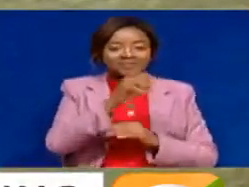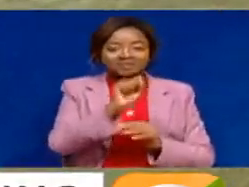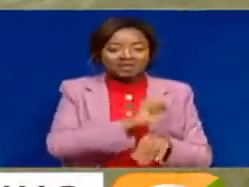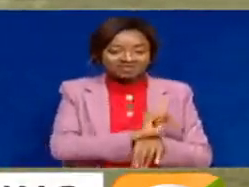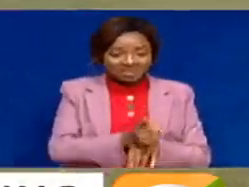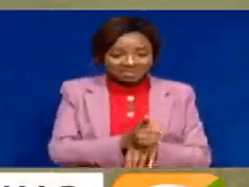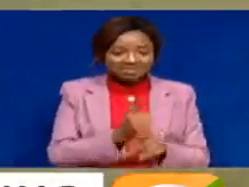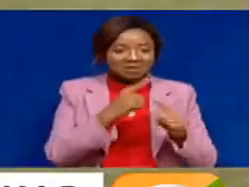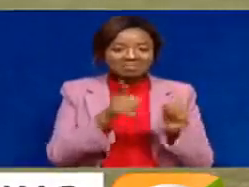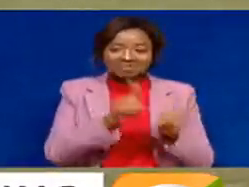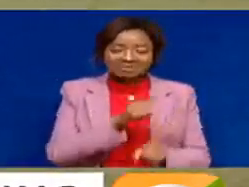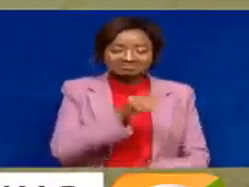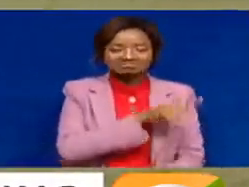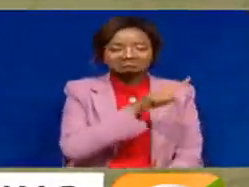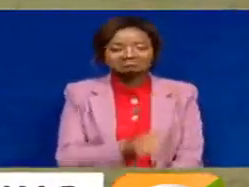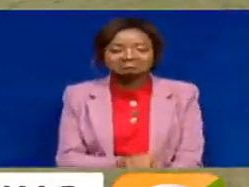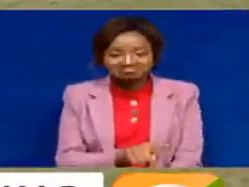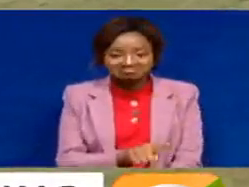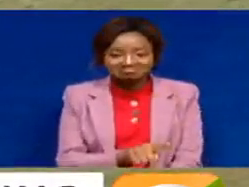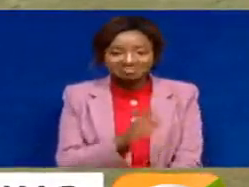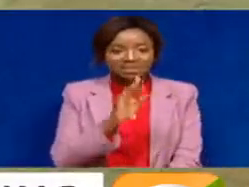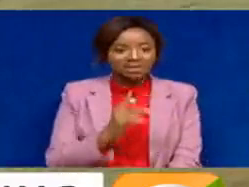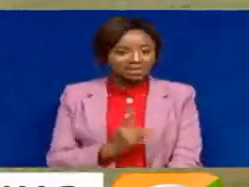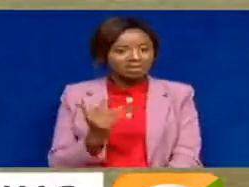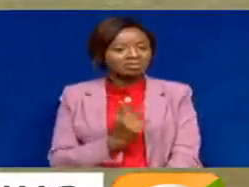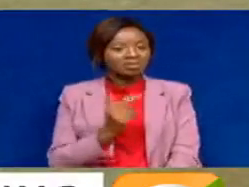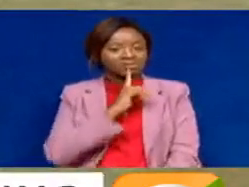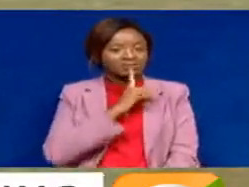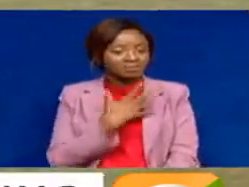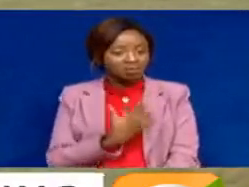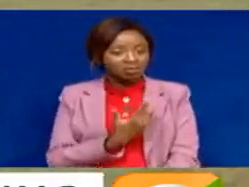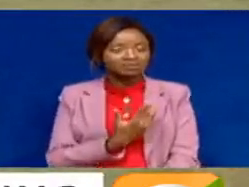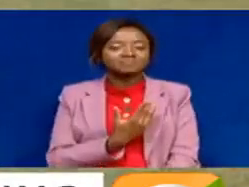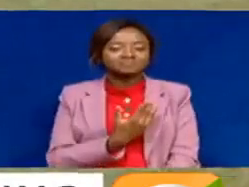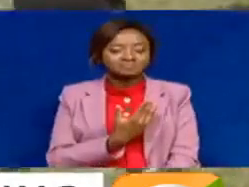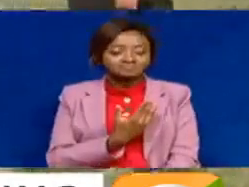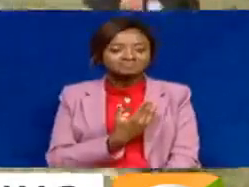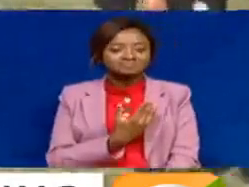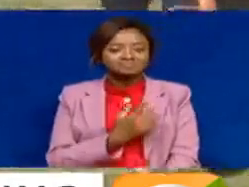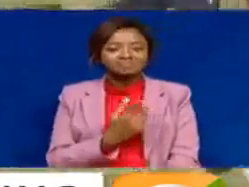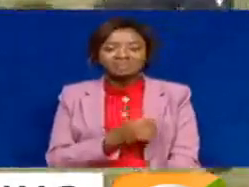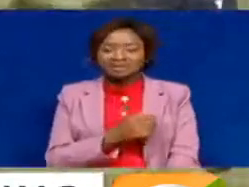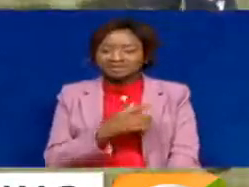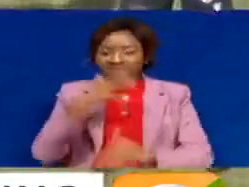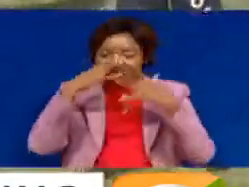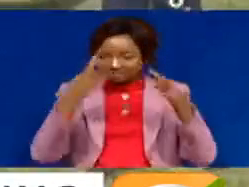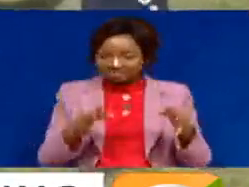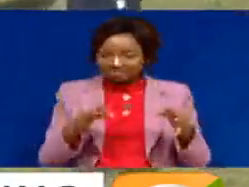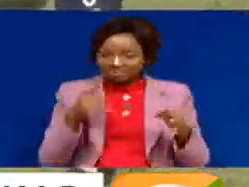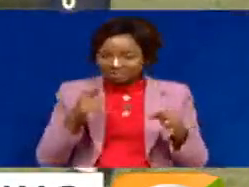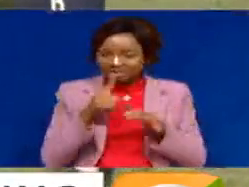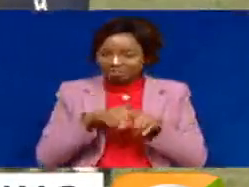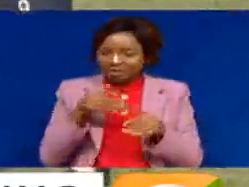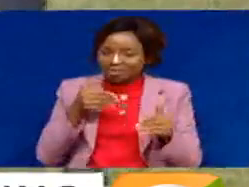Jackson Masharia, but it was also disallowed. According to both Matano and Kogalo head coach Andreas Speyer, the two decisions in the closing stages